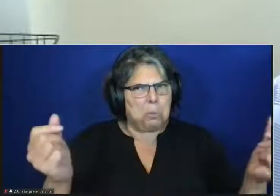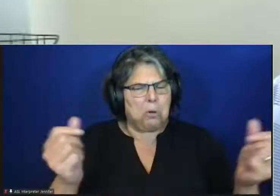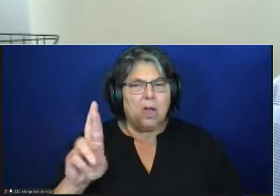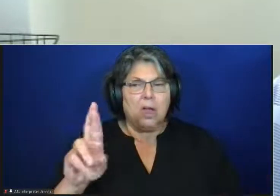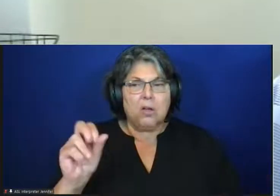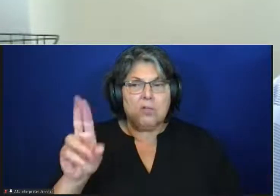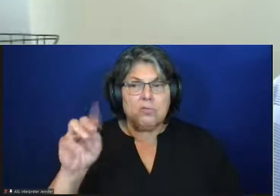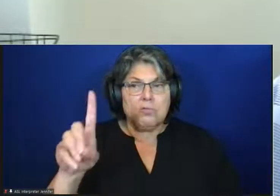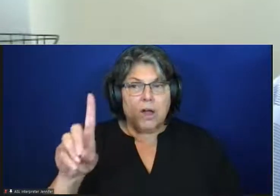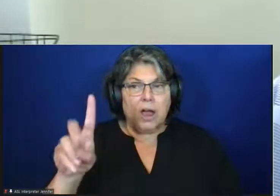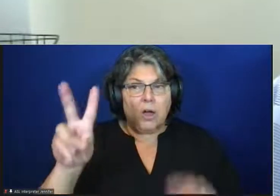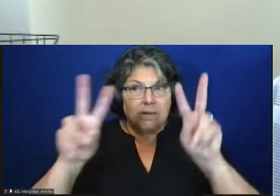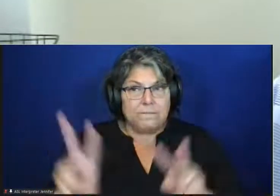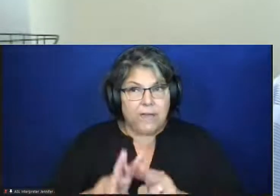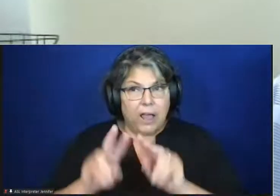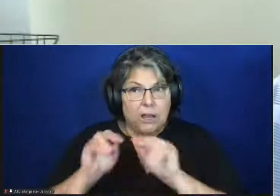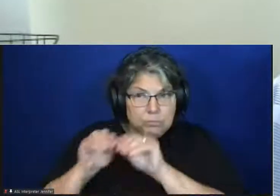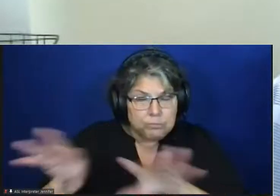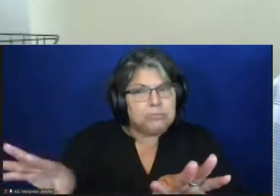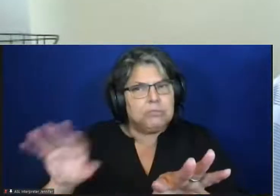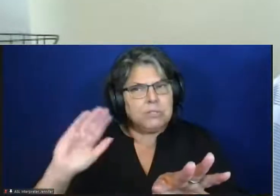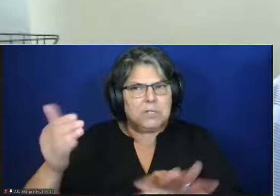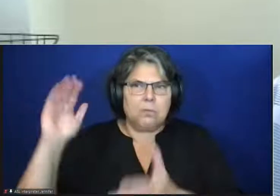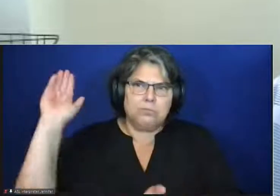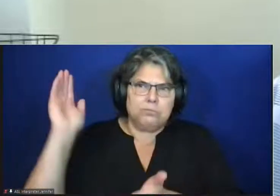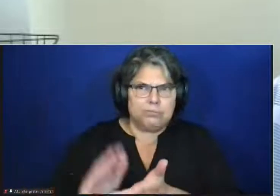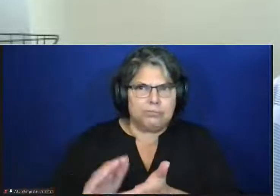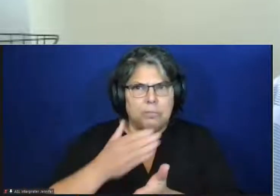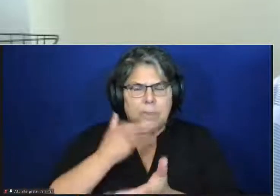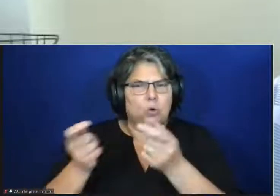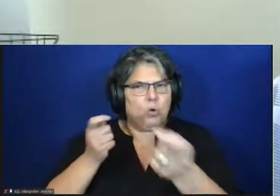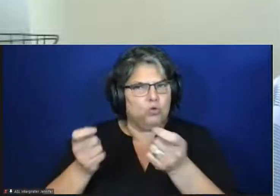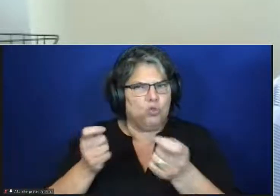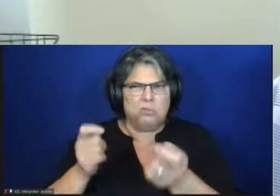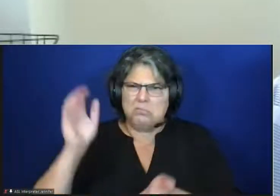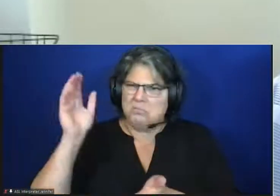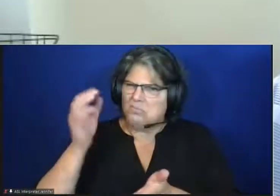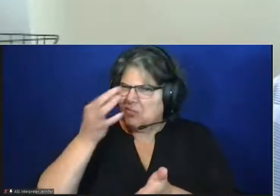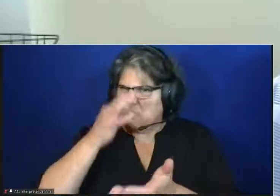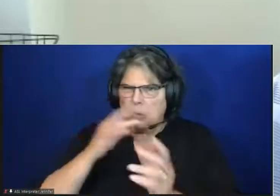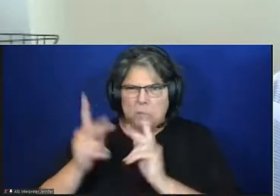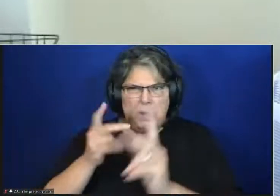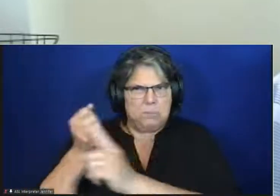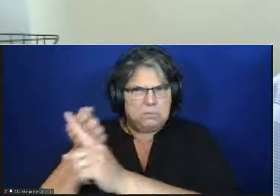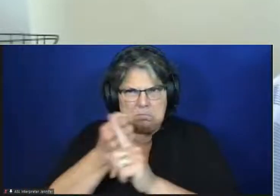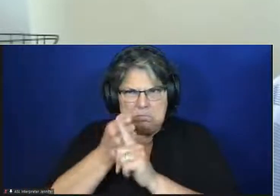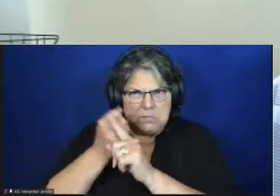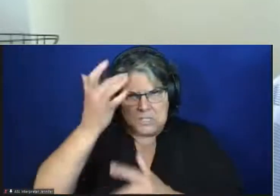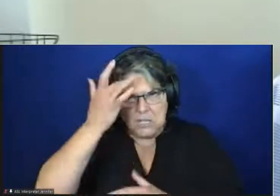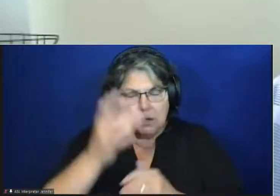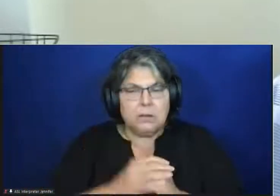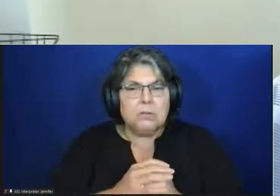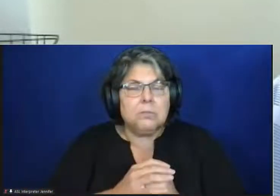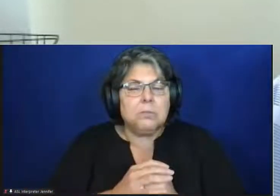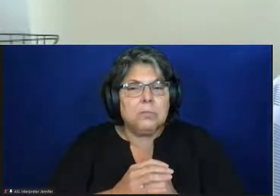outbreak is also much better controlled, with very few cases being reported. As far as new